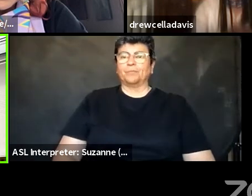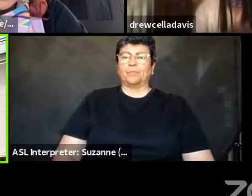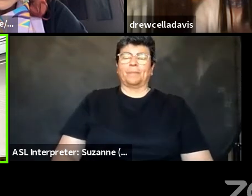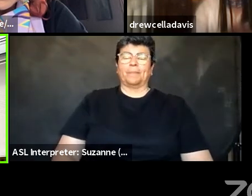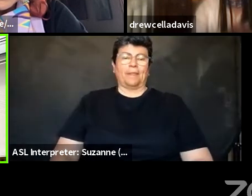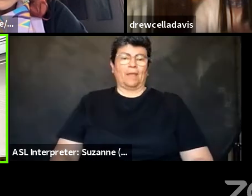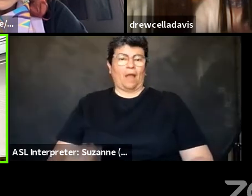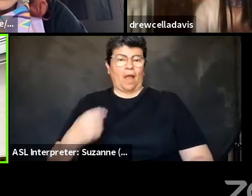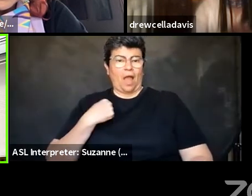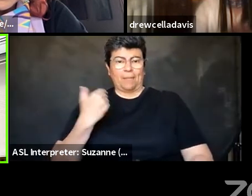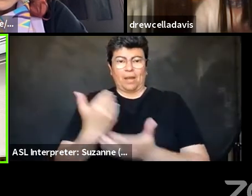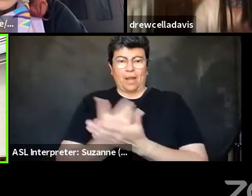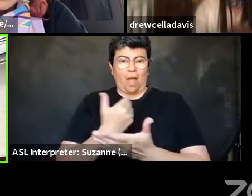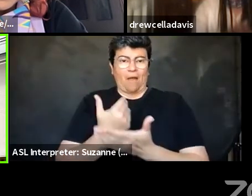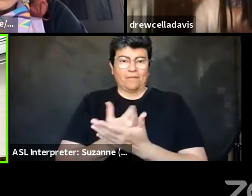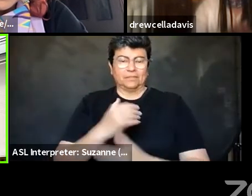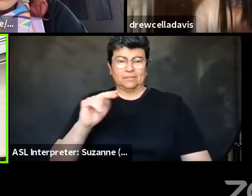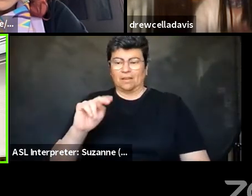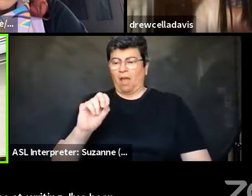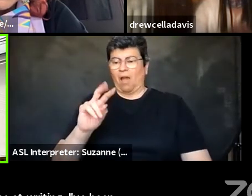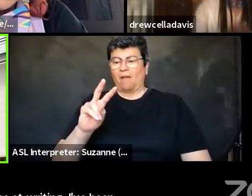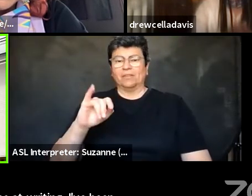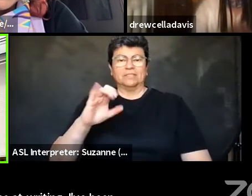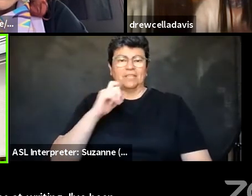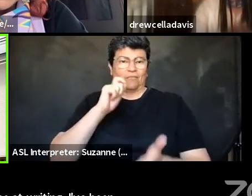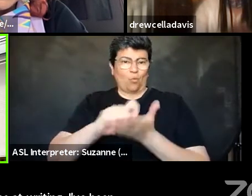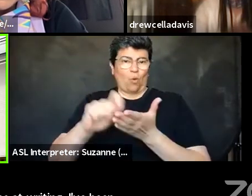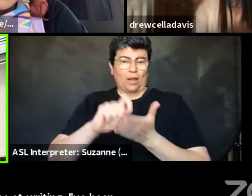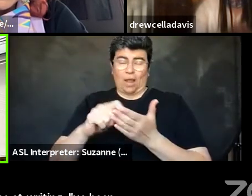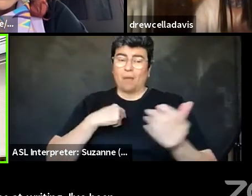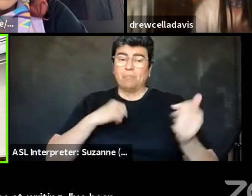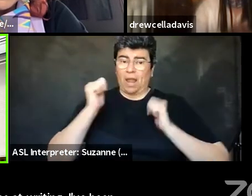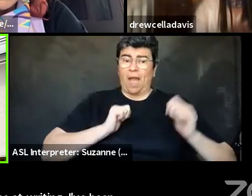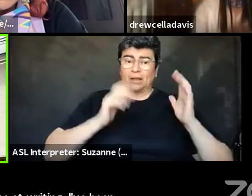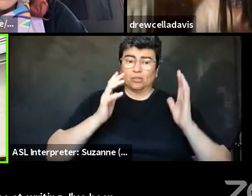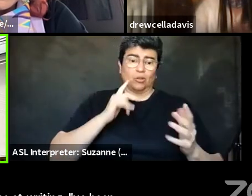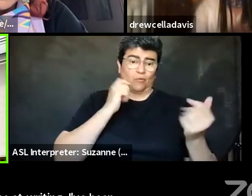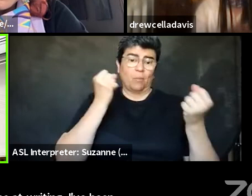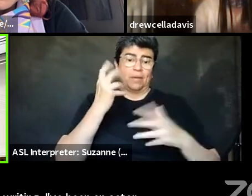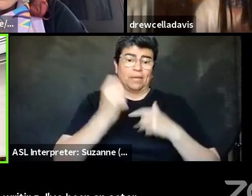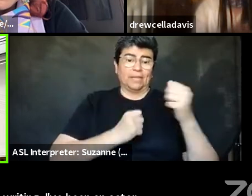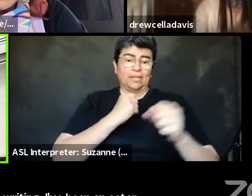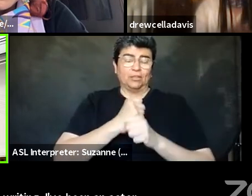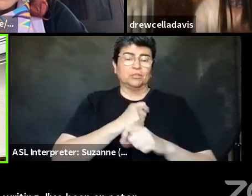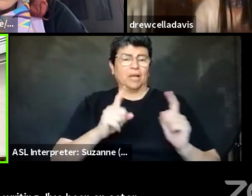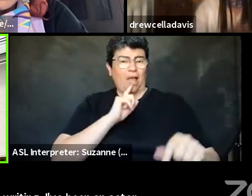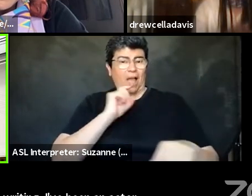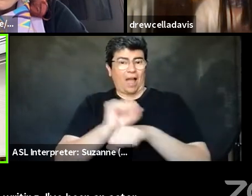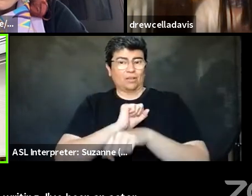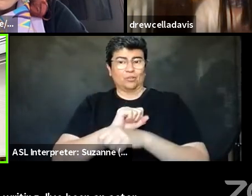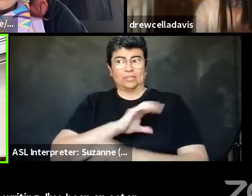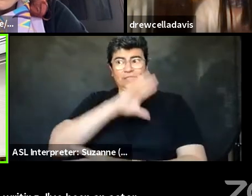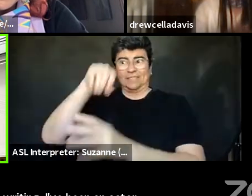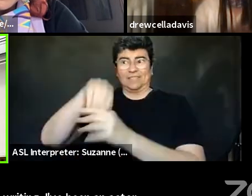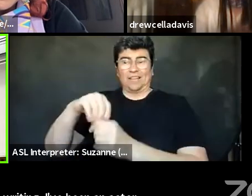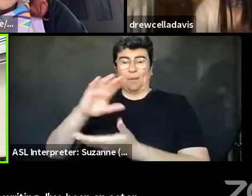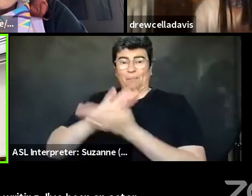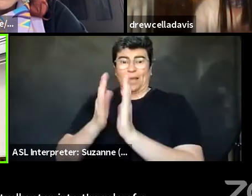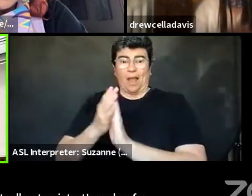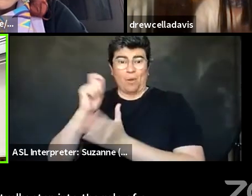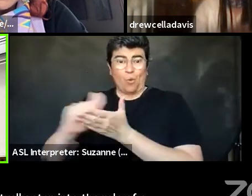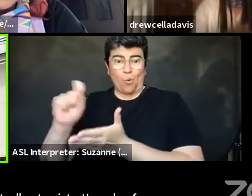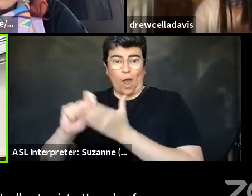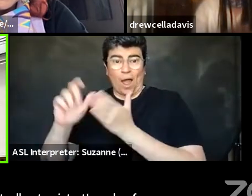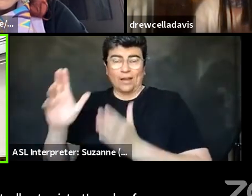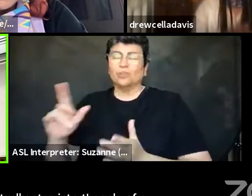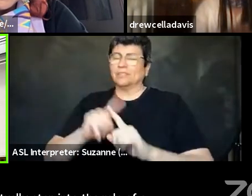I'm a novice at writing. I've been an actor for many years, but to actually step into the role of a writer is a